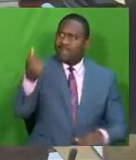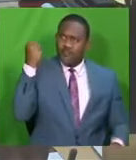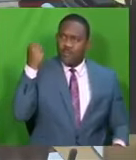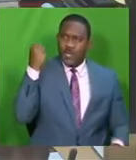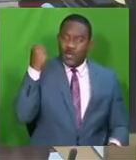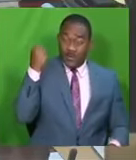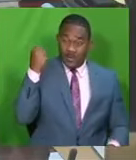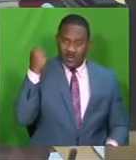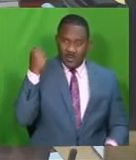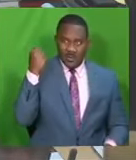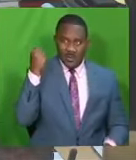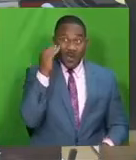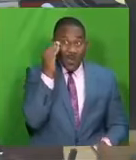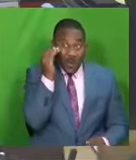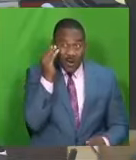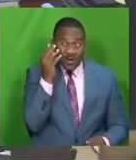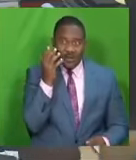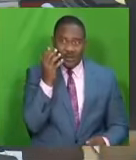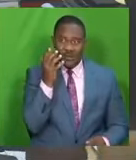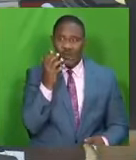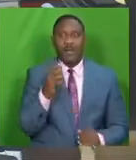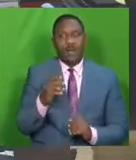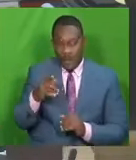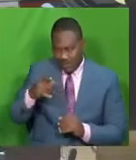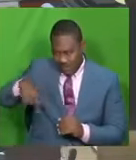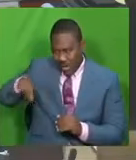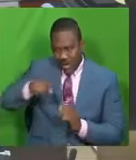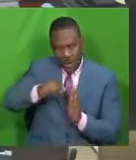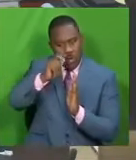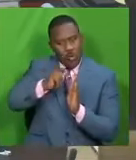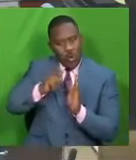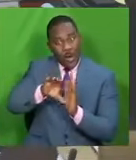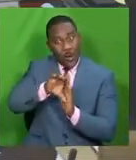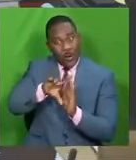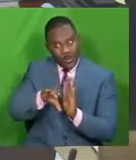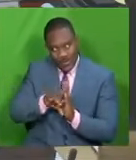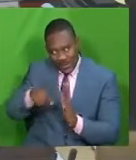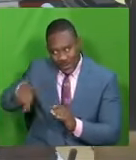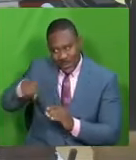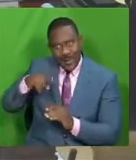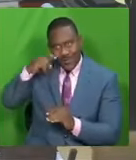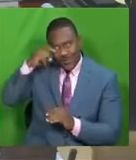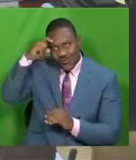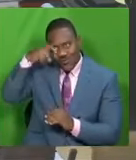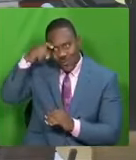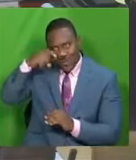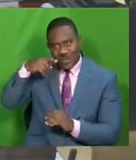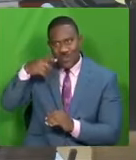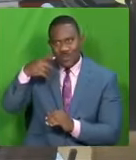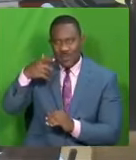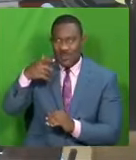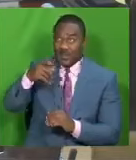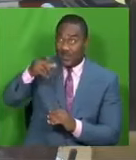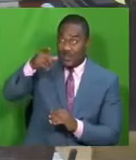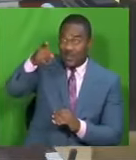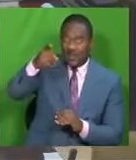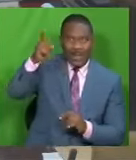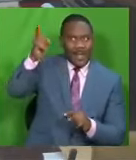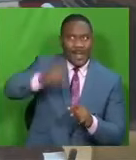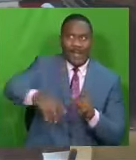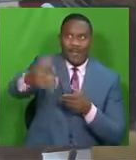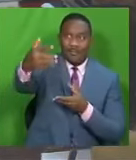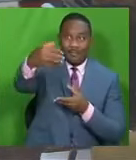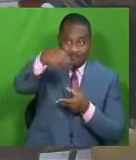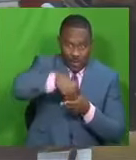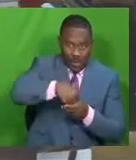because, in the wisdom of the makers of the Constitution, Mr. Speaker should not descend into the arena